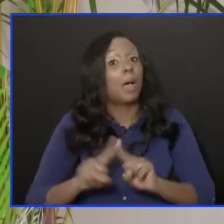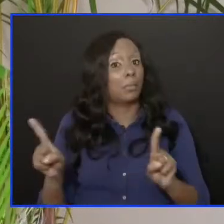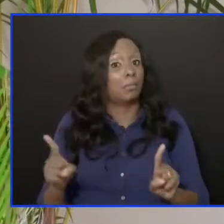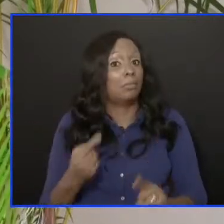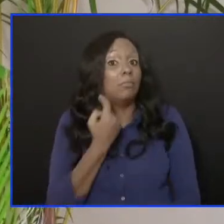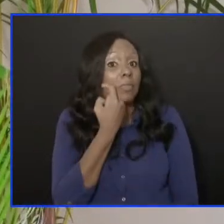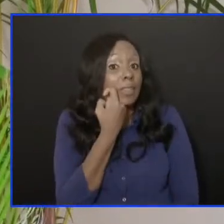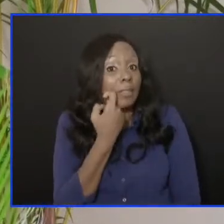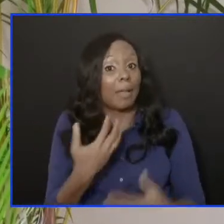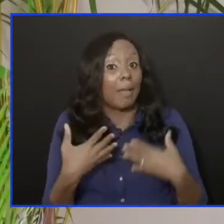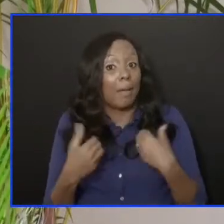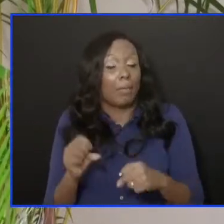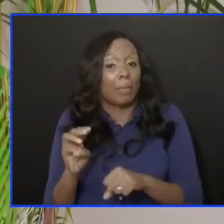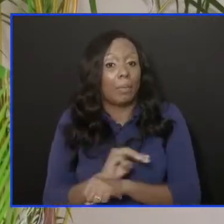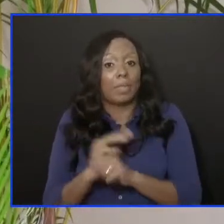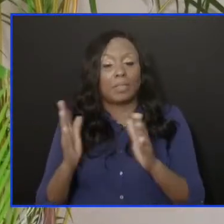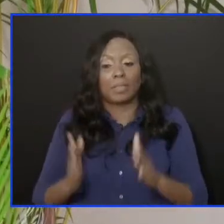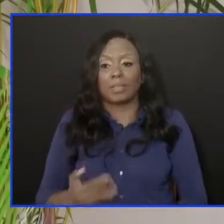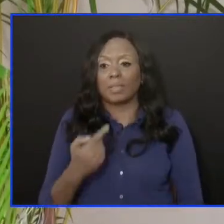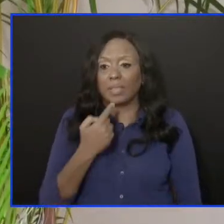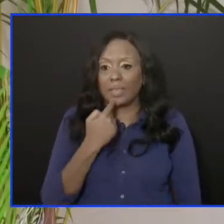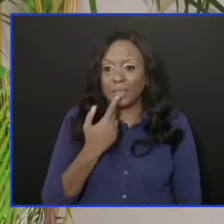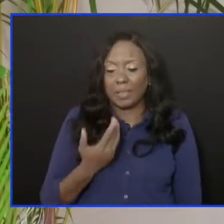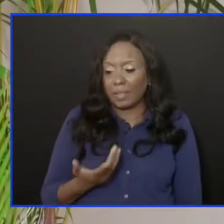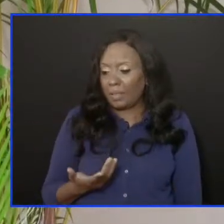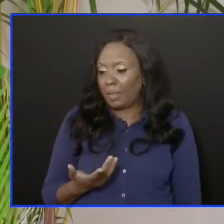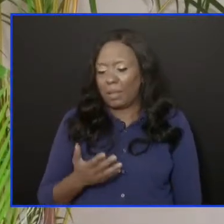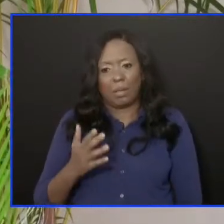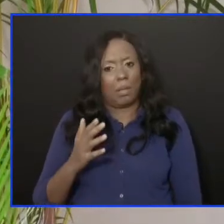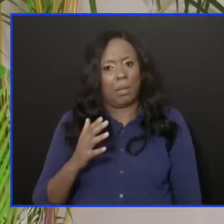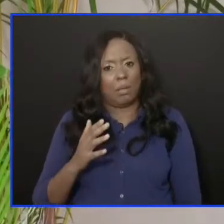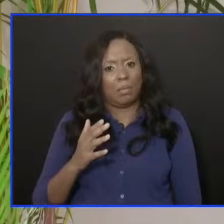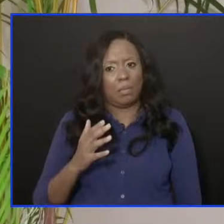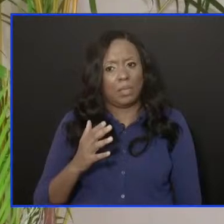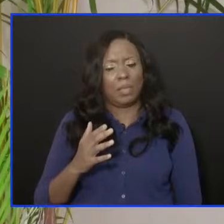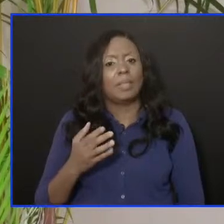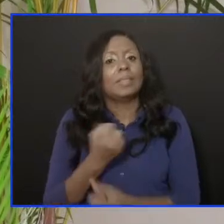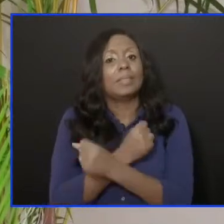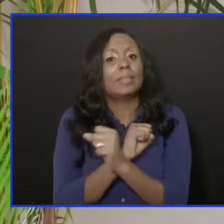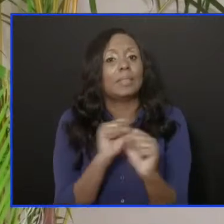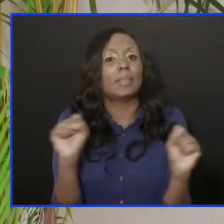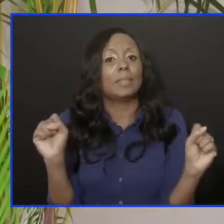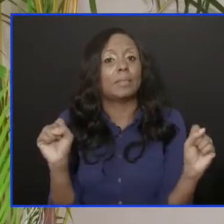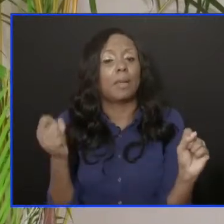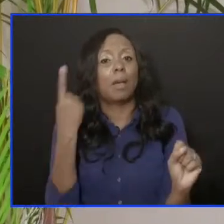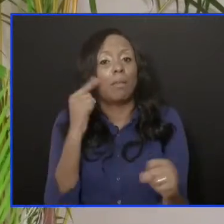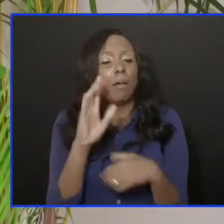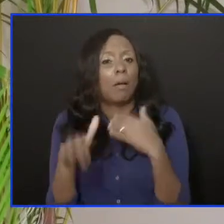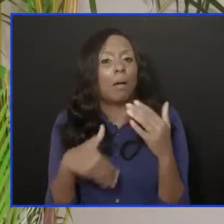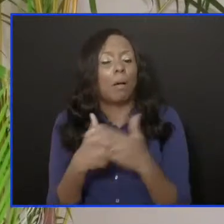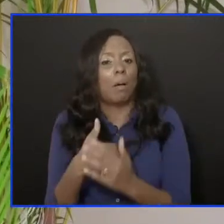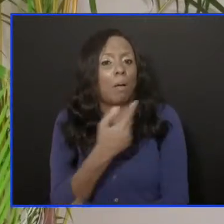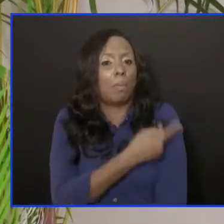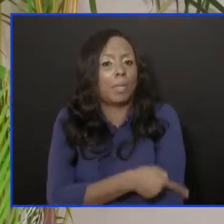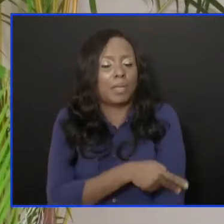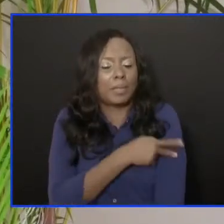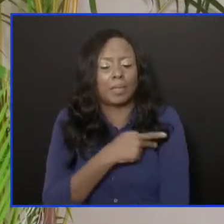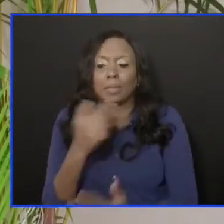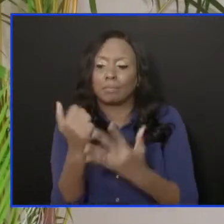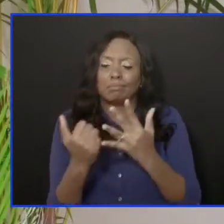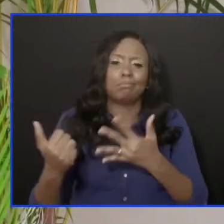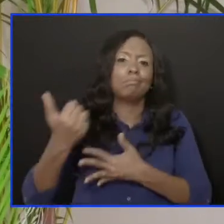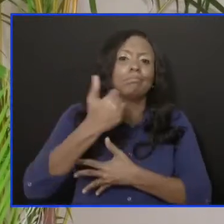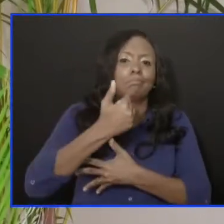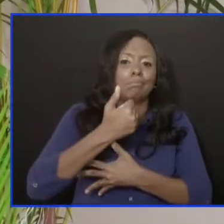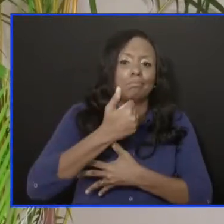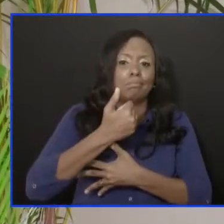said, no patient should ever be disadvantaged in the access to health care. And we are now satisfied